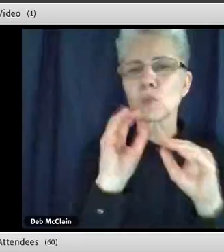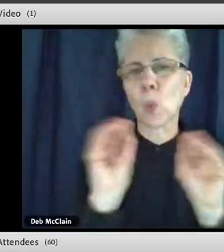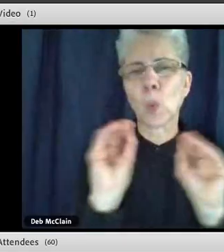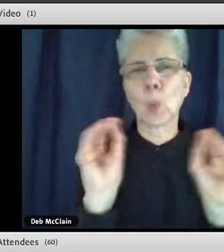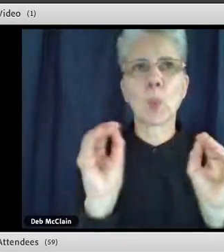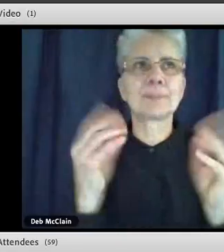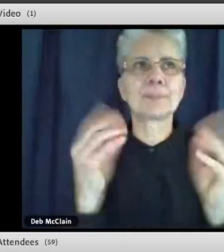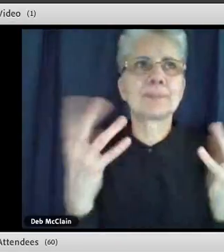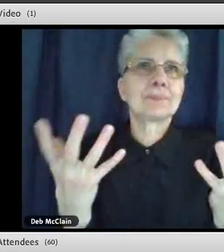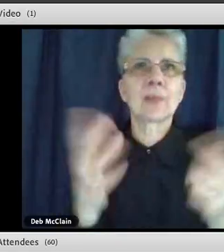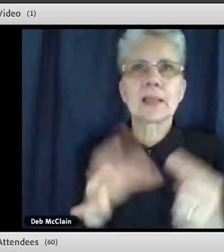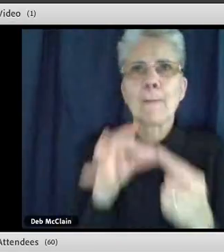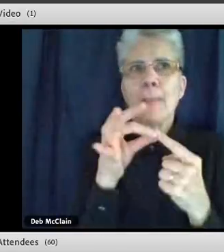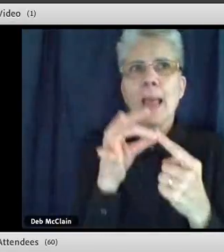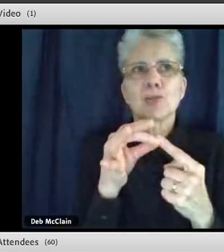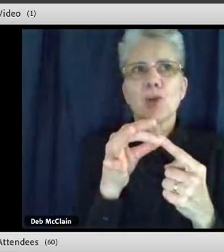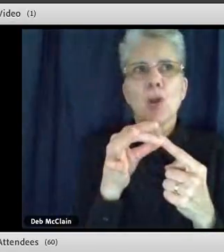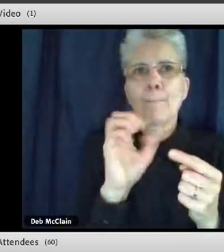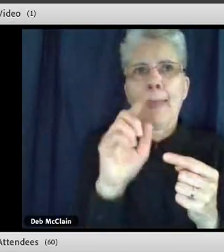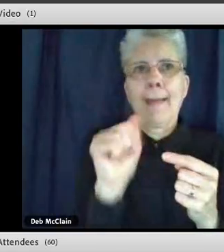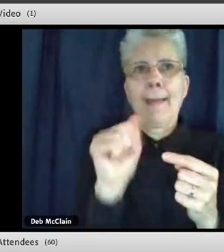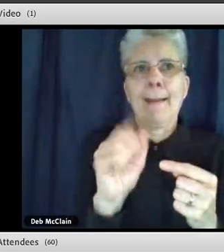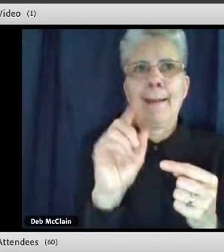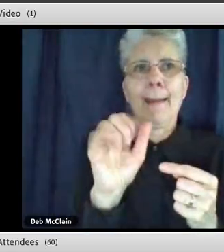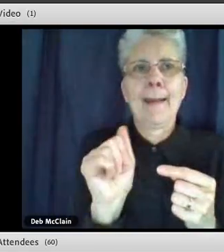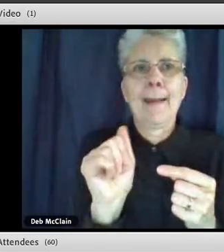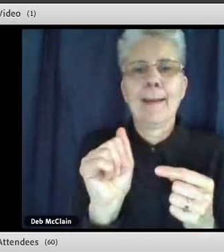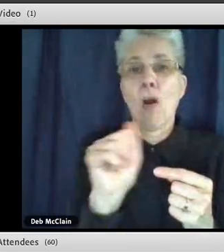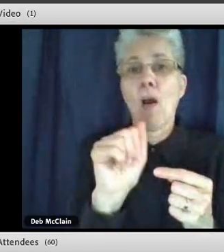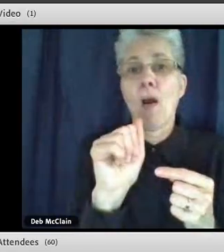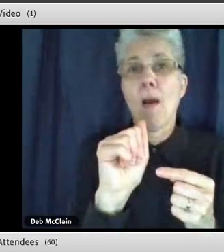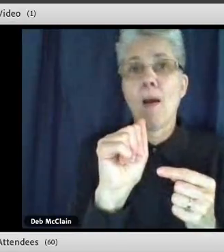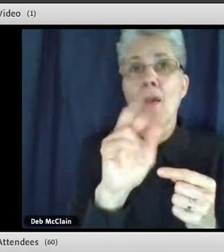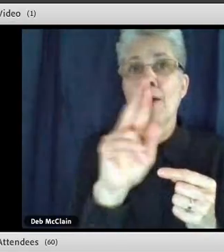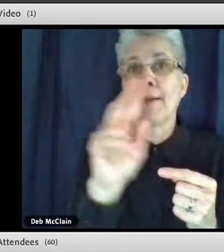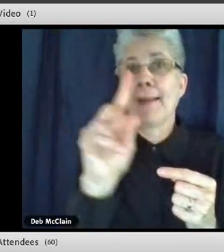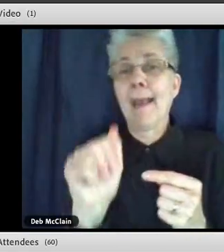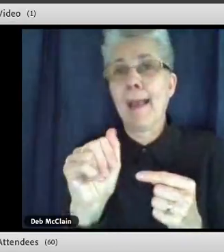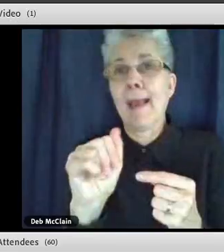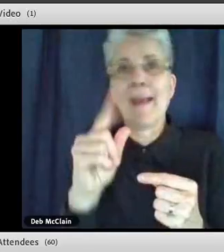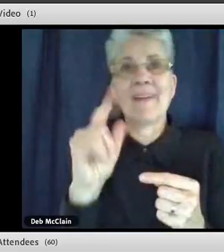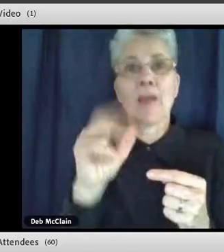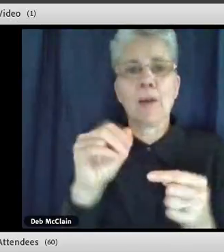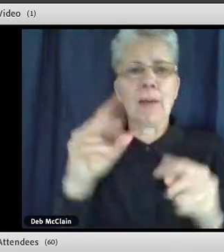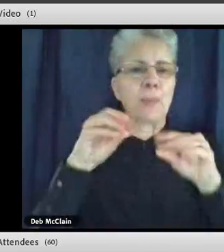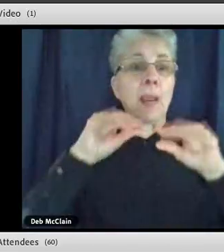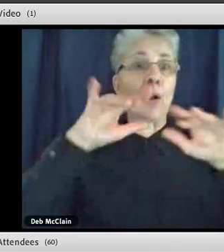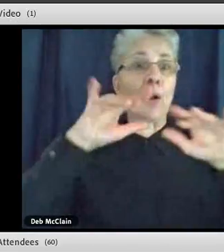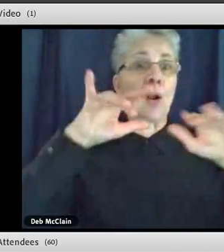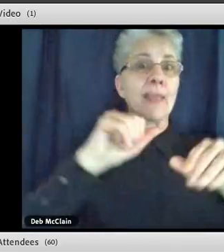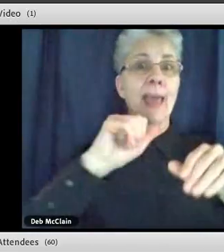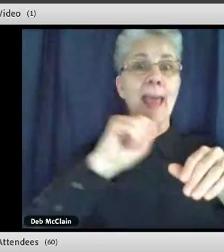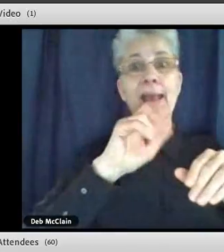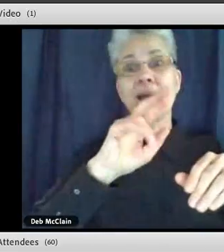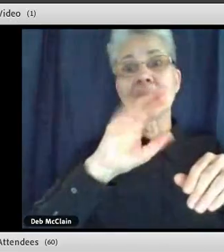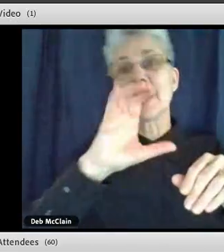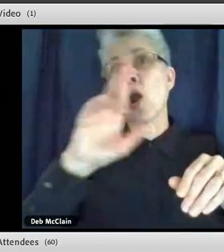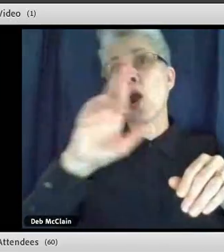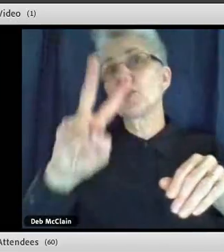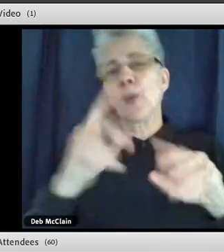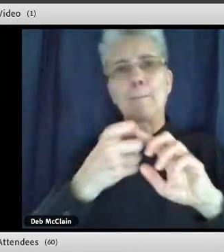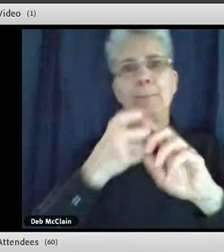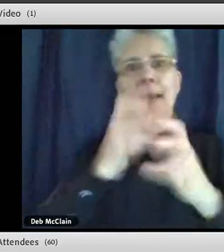metadata RDA fairy that sprinkled RDA dust on all the AACR2 records to make them, or on the AACR2